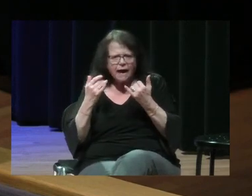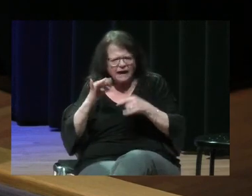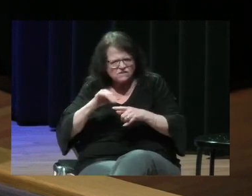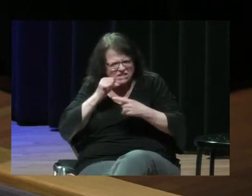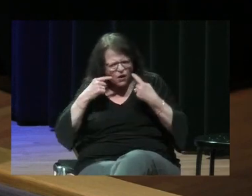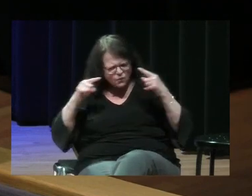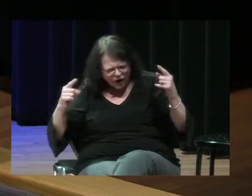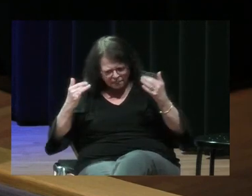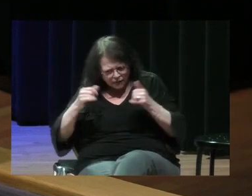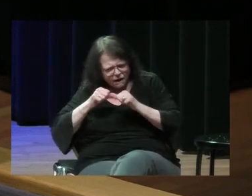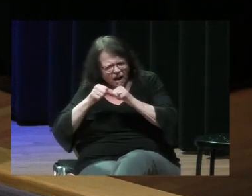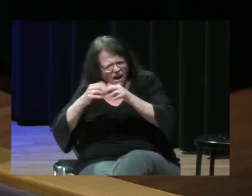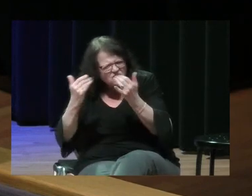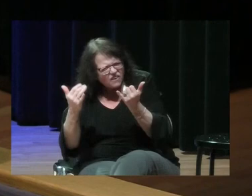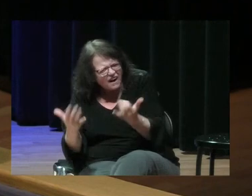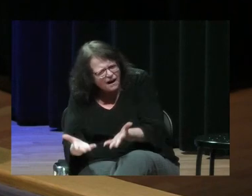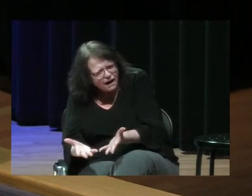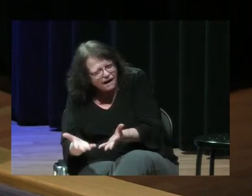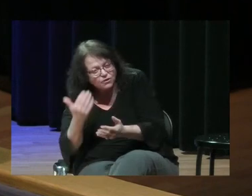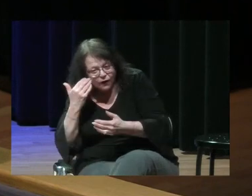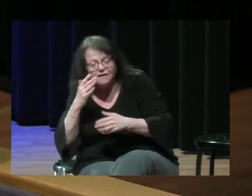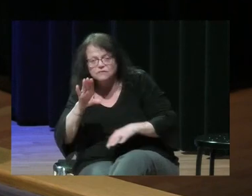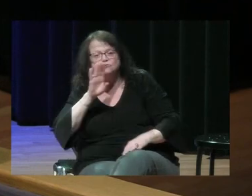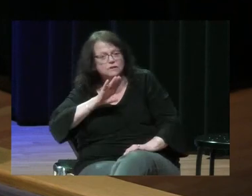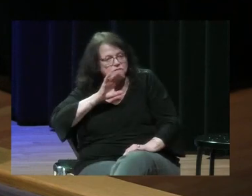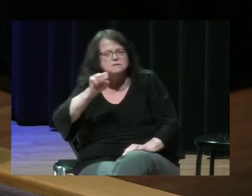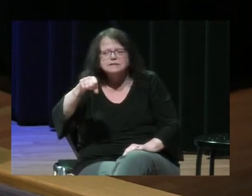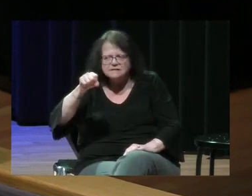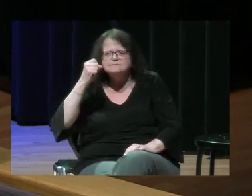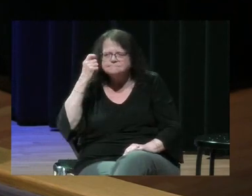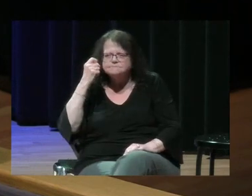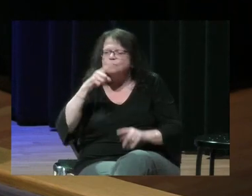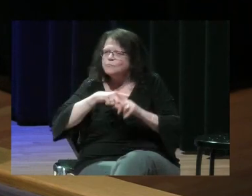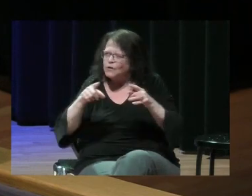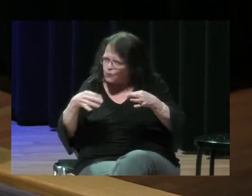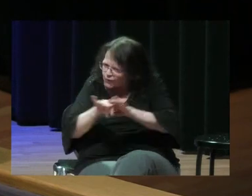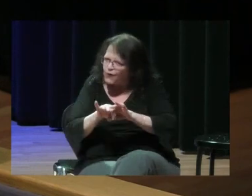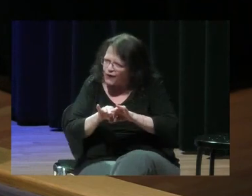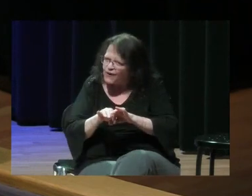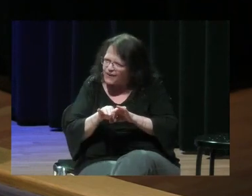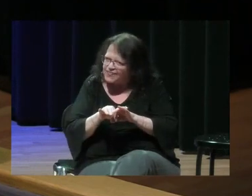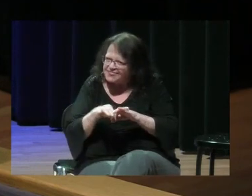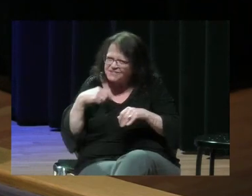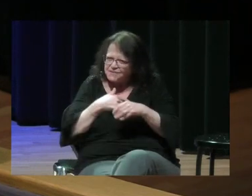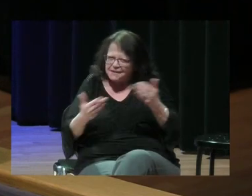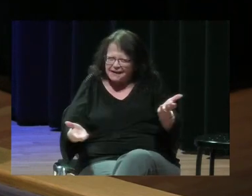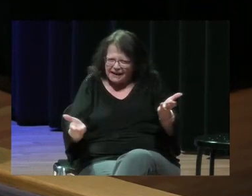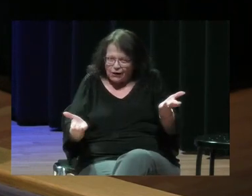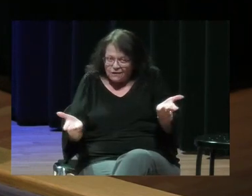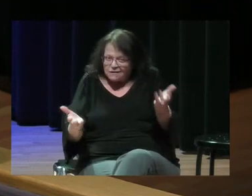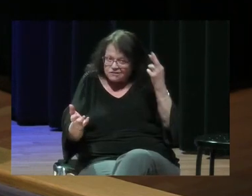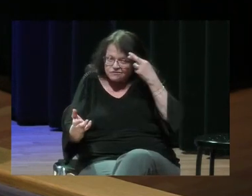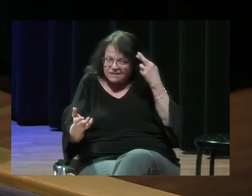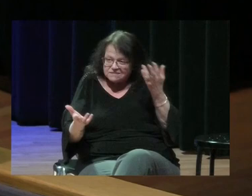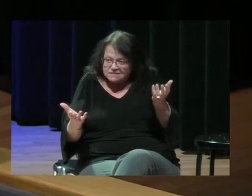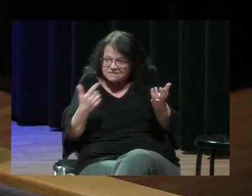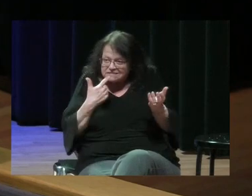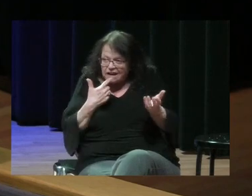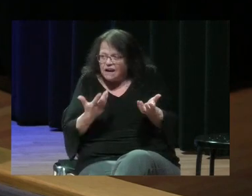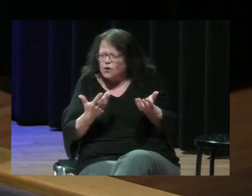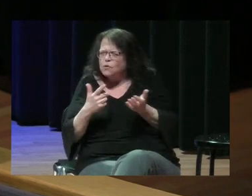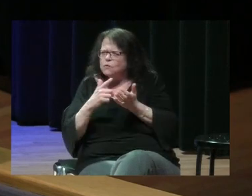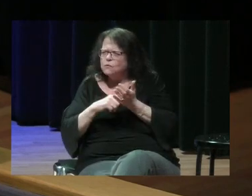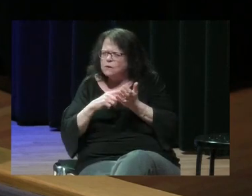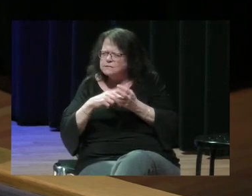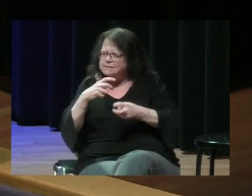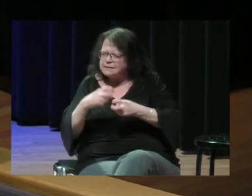way? And that can be really frustrating, but I just think it's worth it. It's why we're here, to say, like, what's the